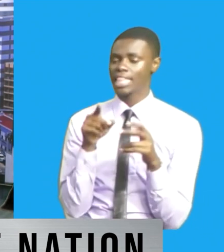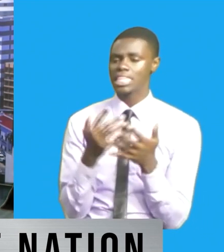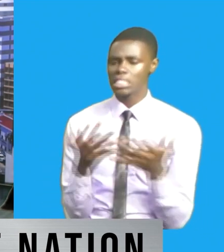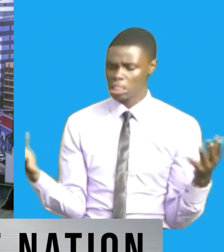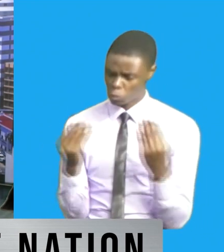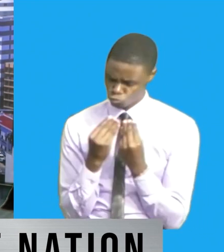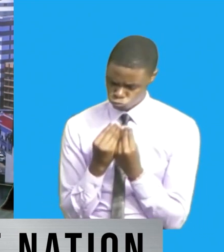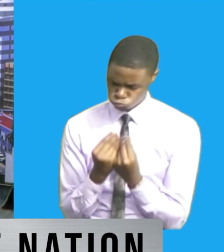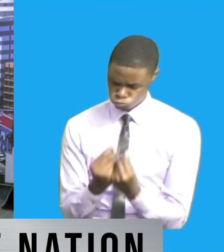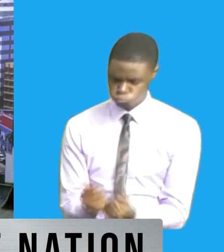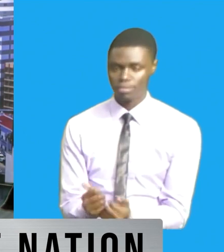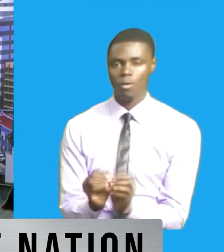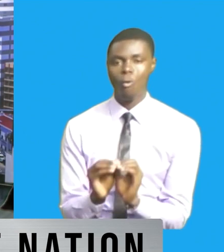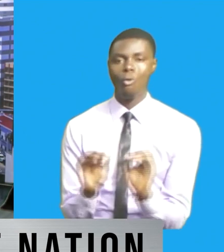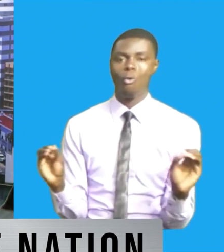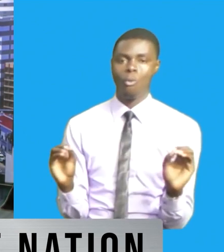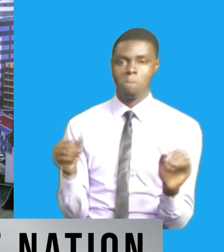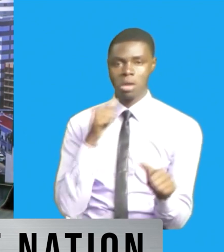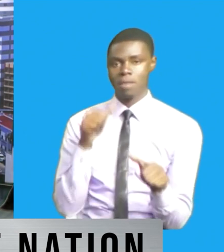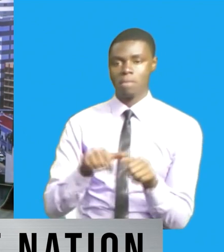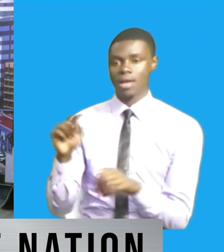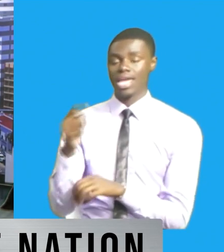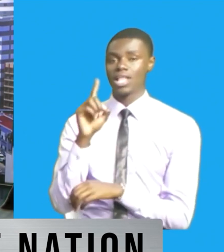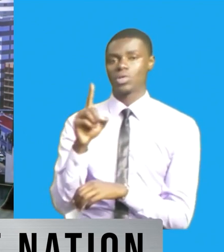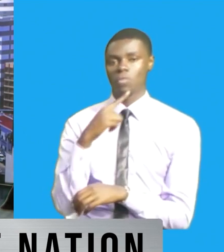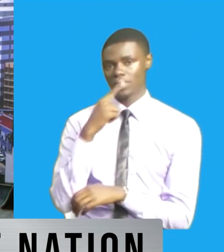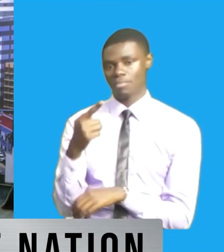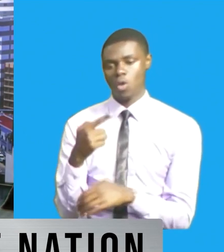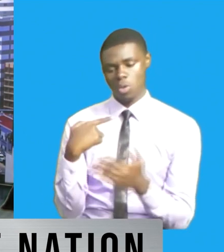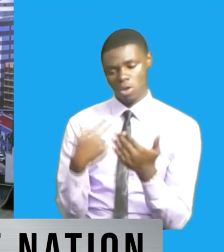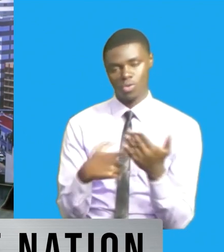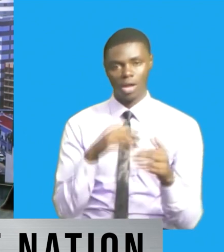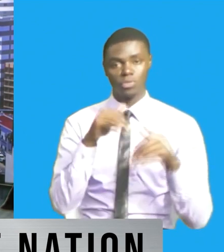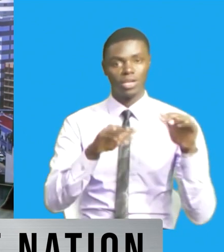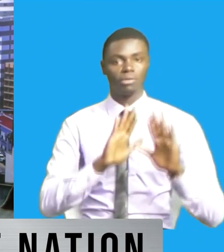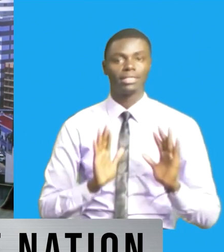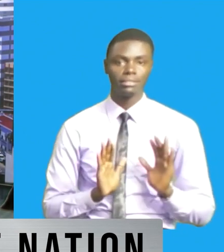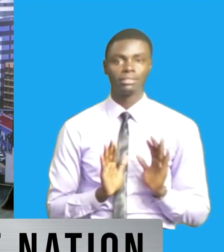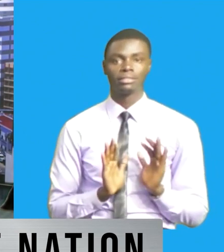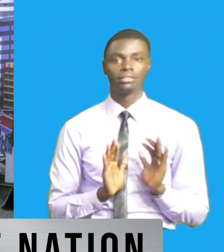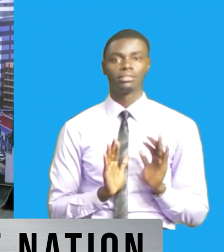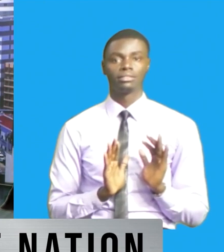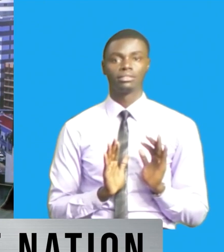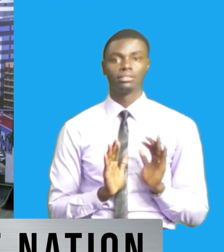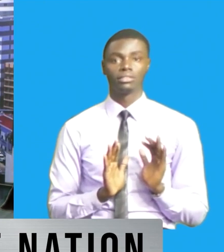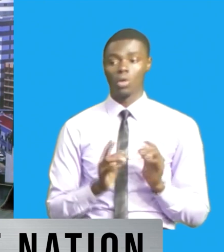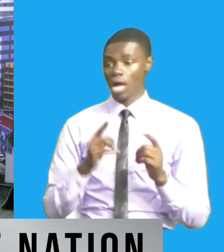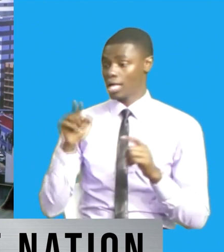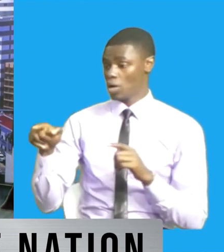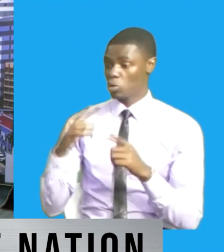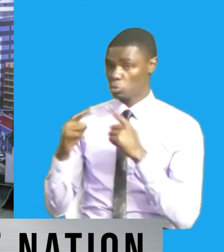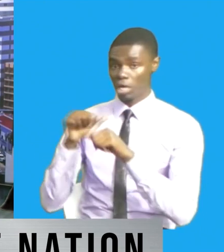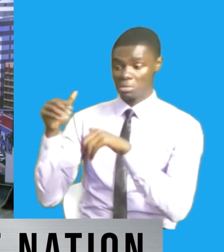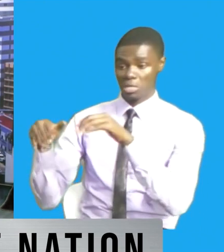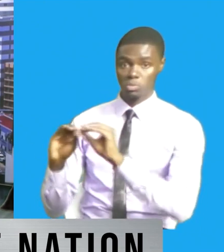itaenda vile tunataka. Remember that Kenya Kwanza have said that they are only talking elections. Na hao waongea elections,